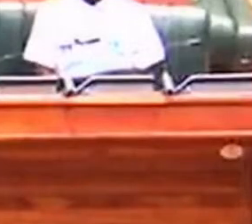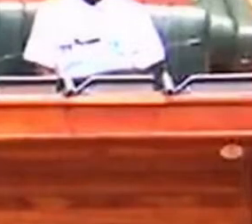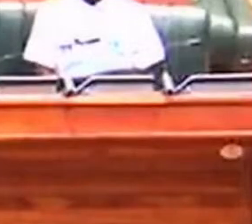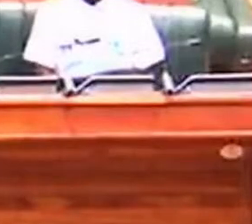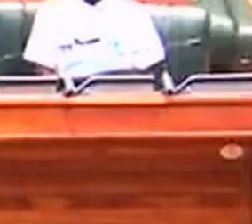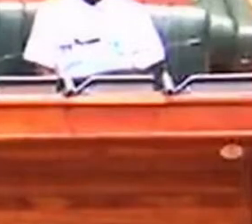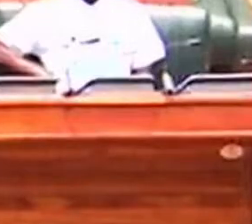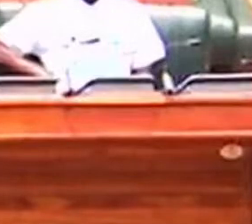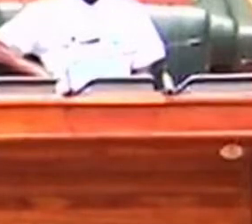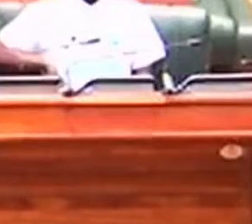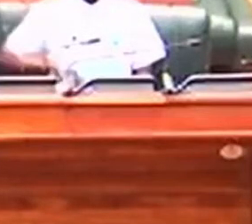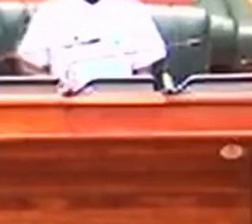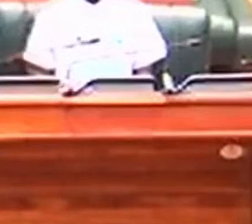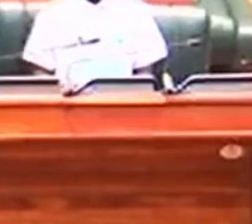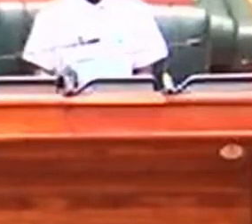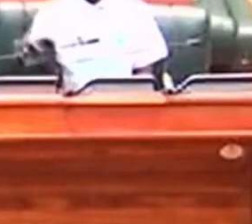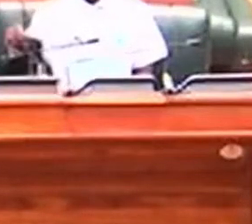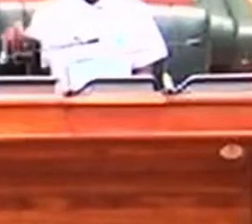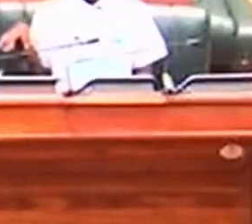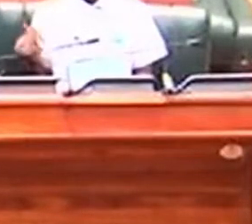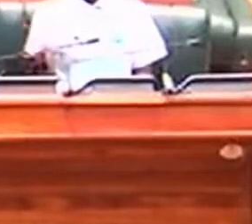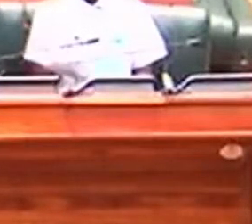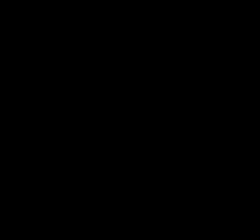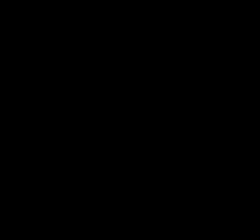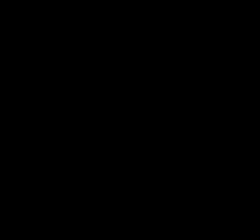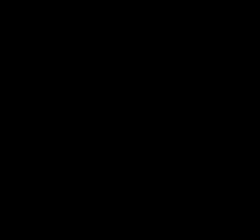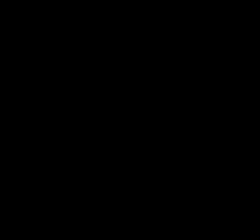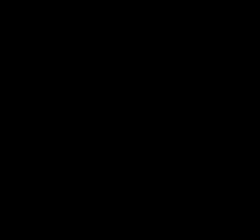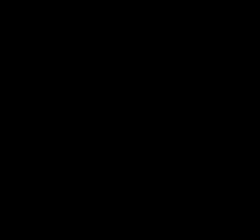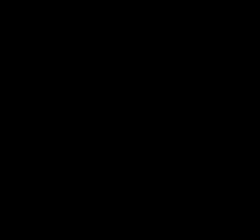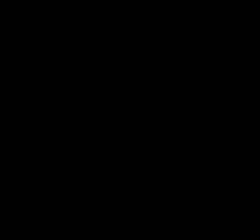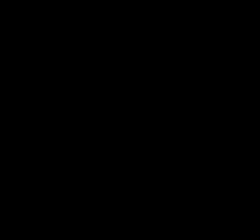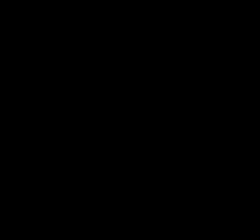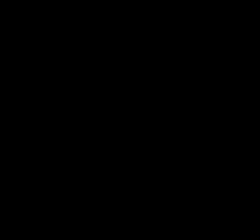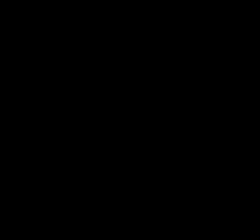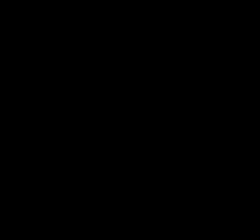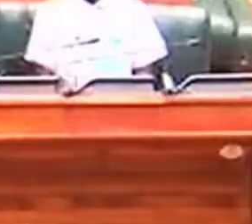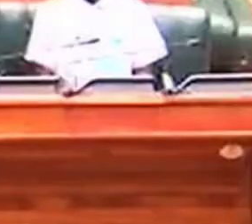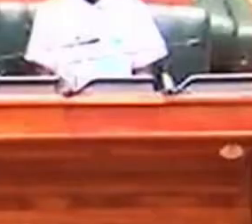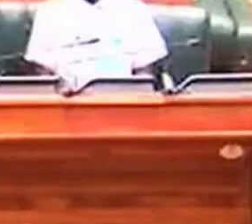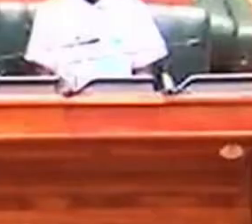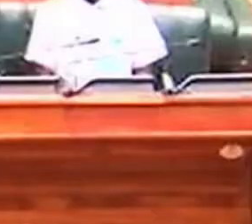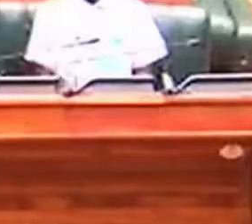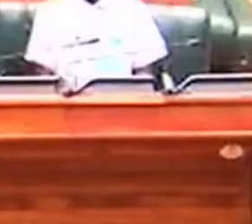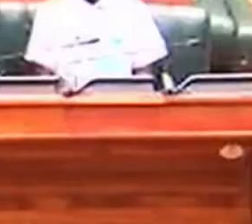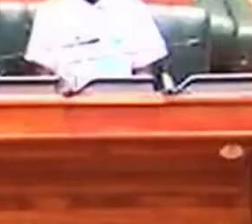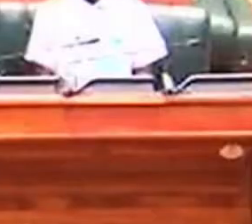the Parliament, I wish to welcome you to the House.